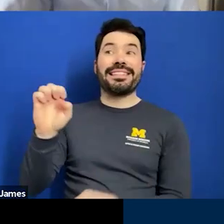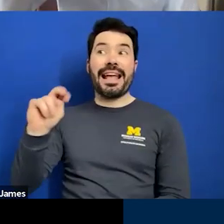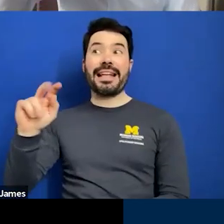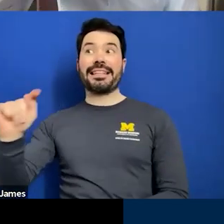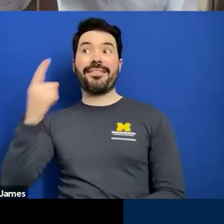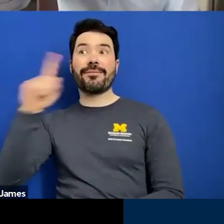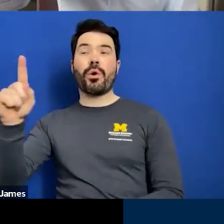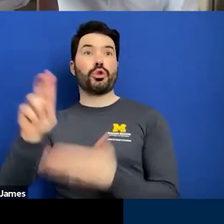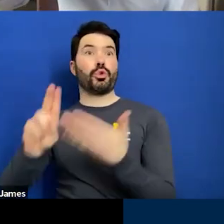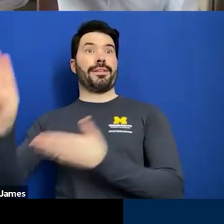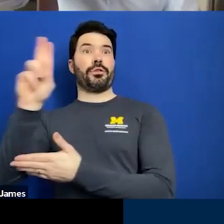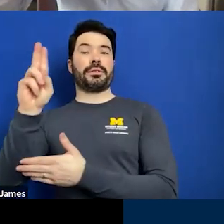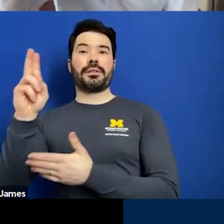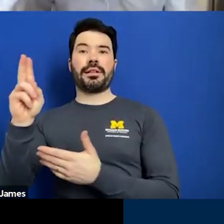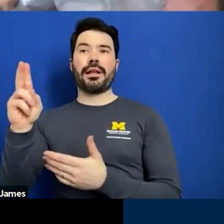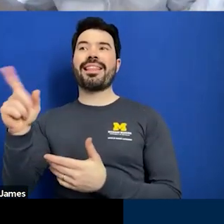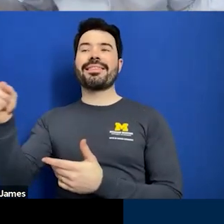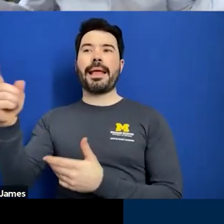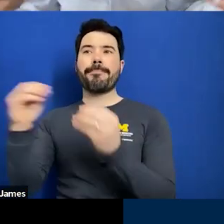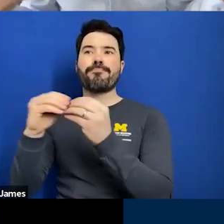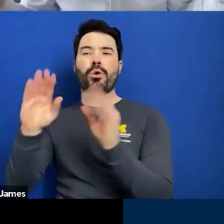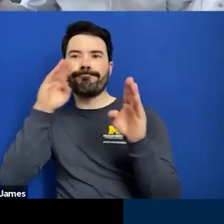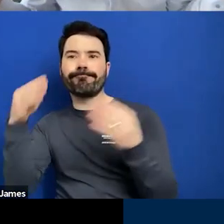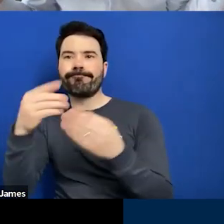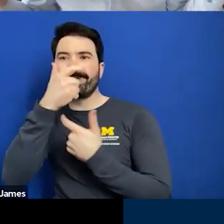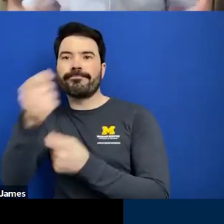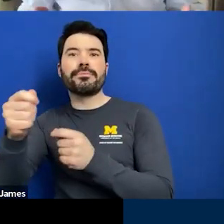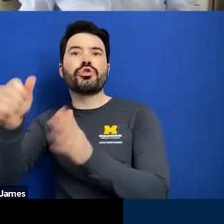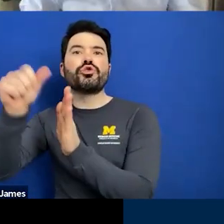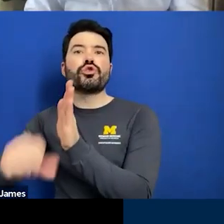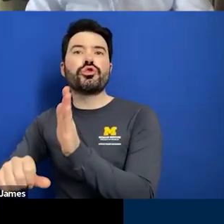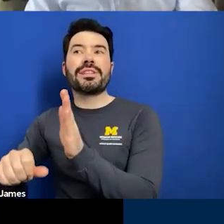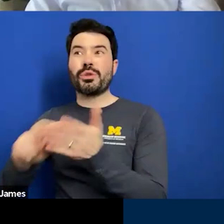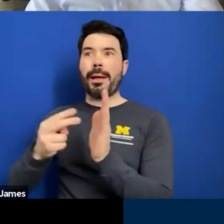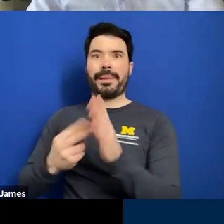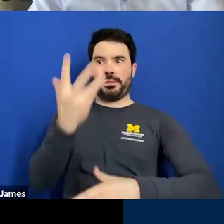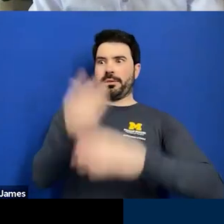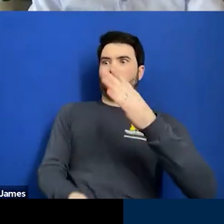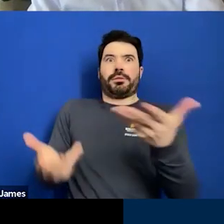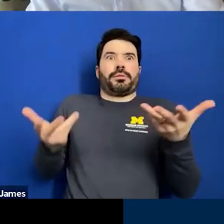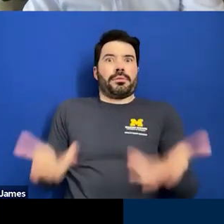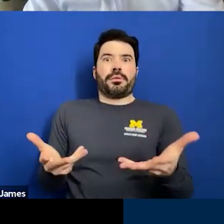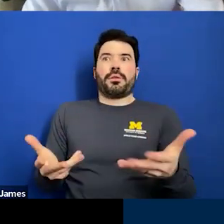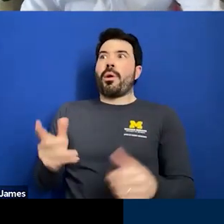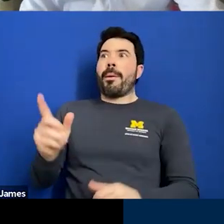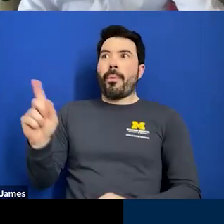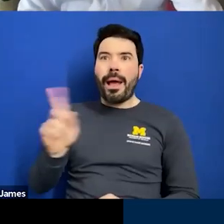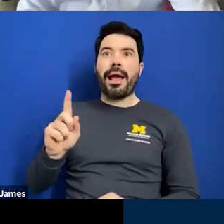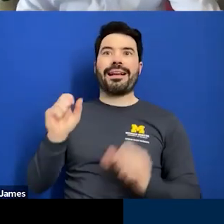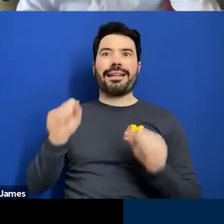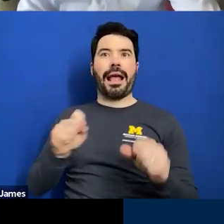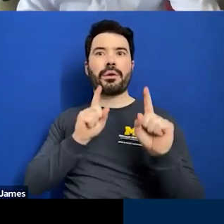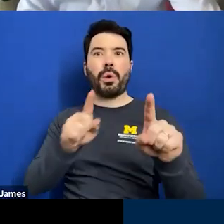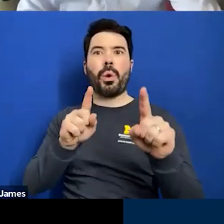practice are more interested in surgery. So these things tend to fall through the cracks, what people really, really need. There's a